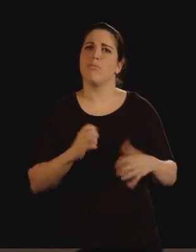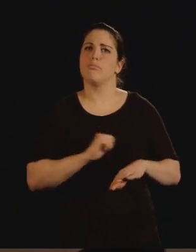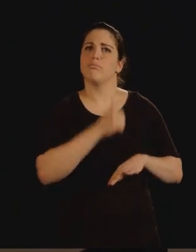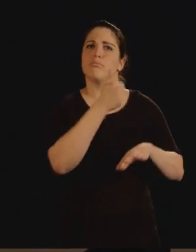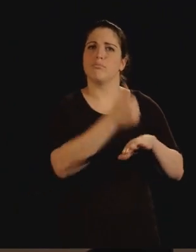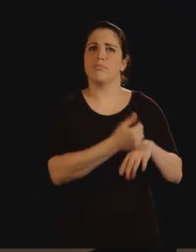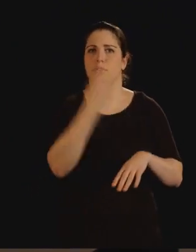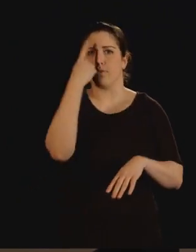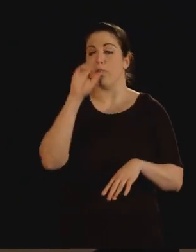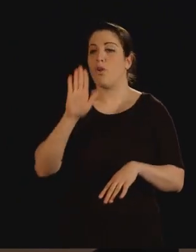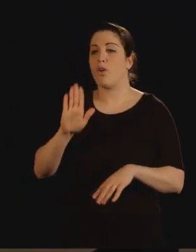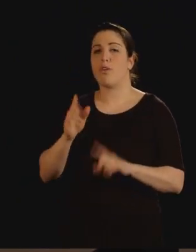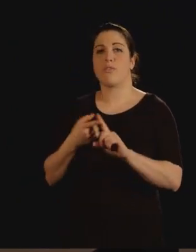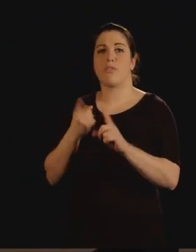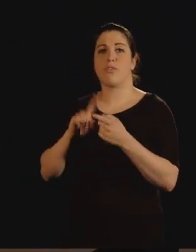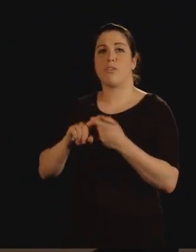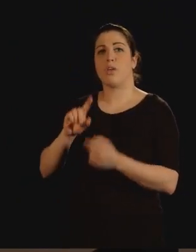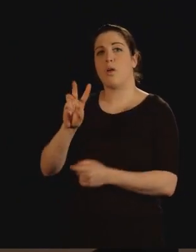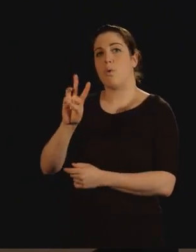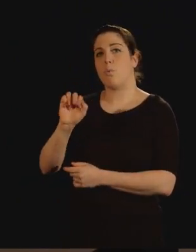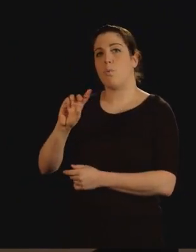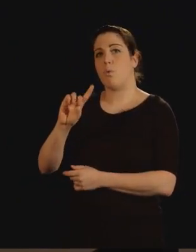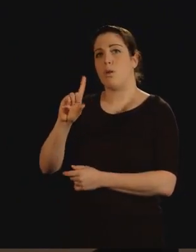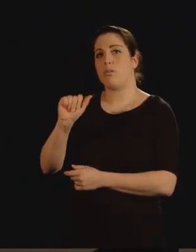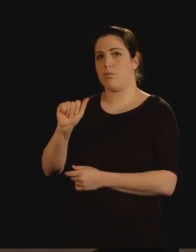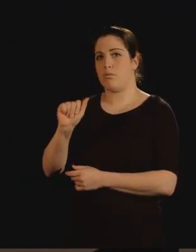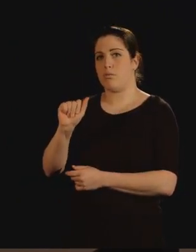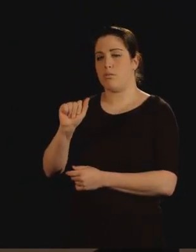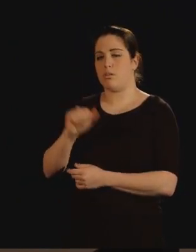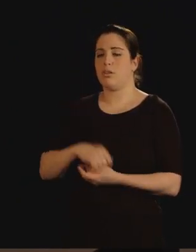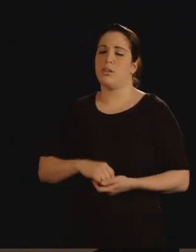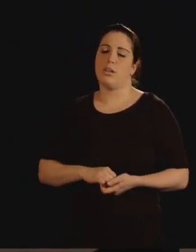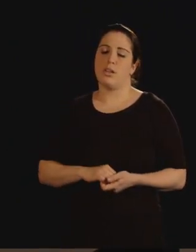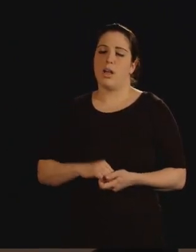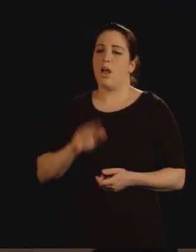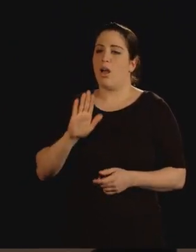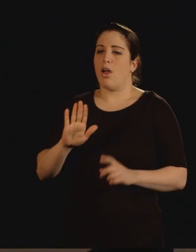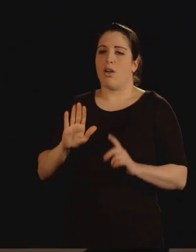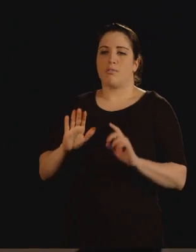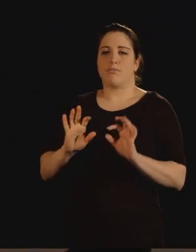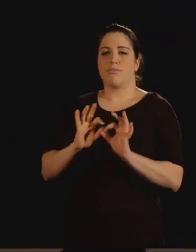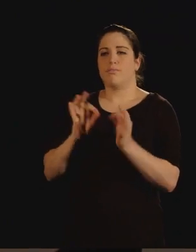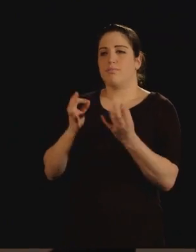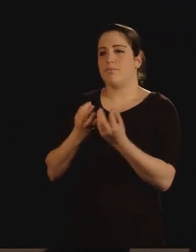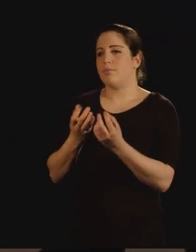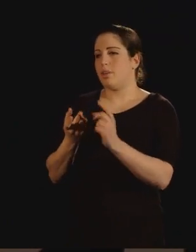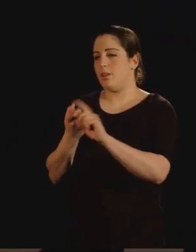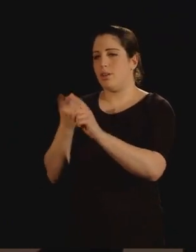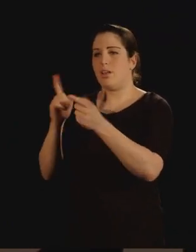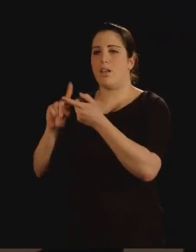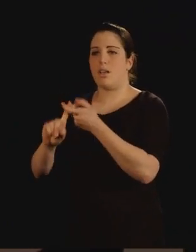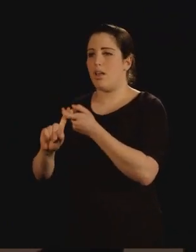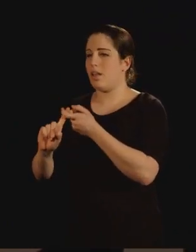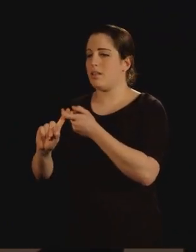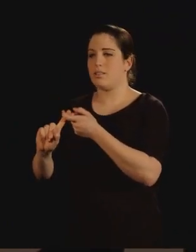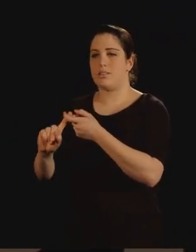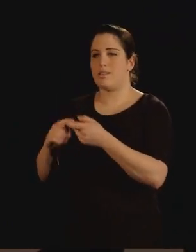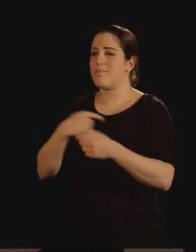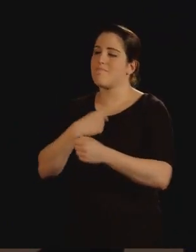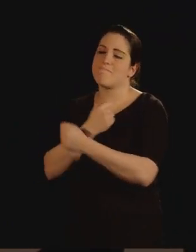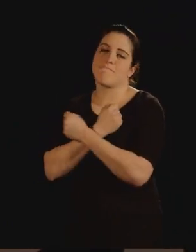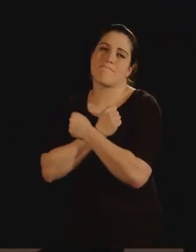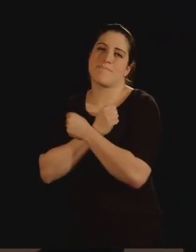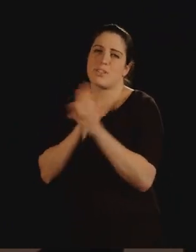friend Wanda, who'd passed away that morning. Oh, I loved Wanda's people. They were the close-knit group of